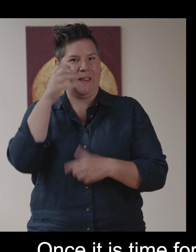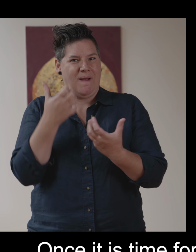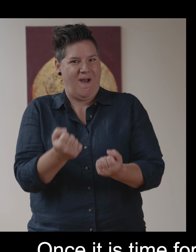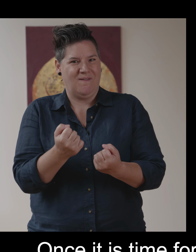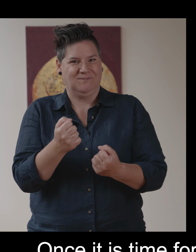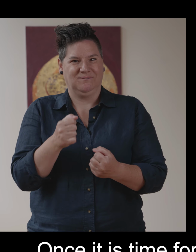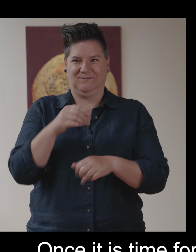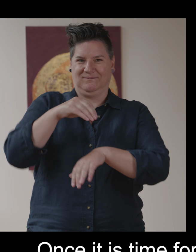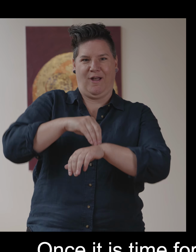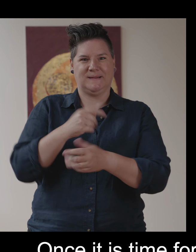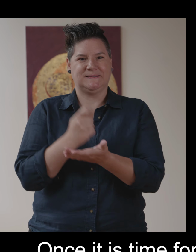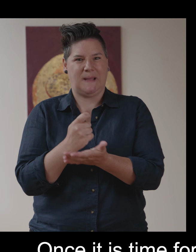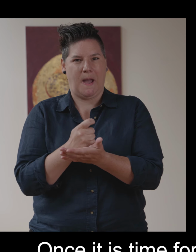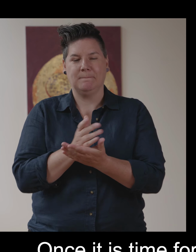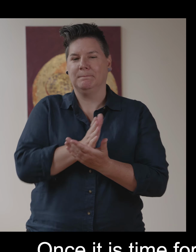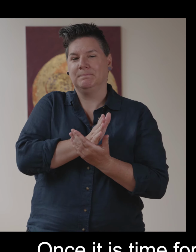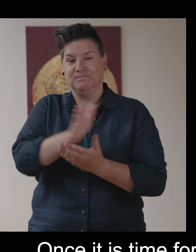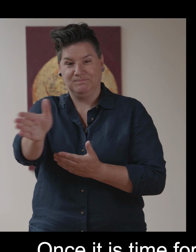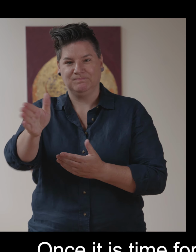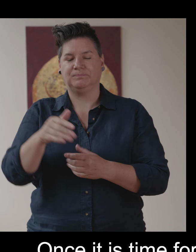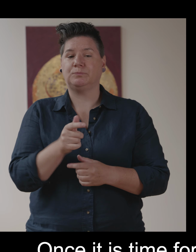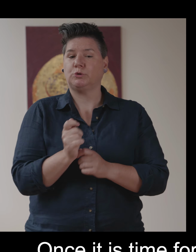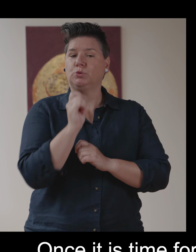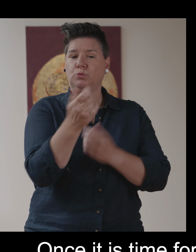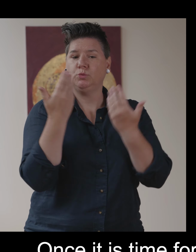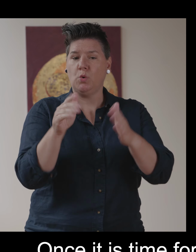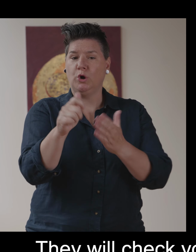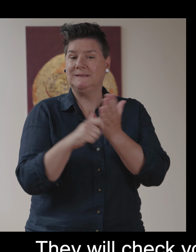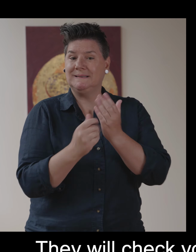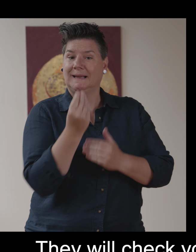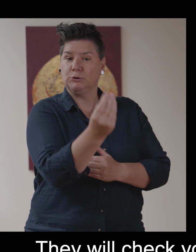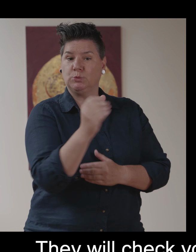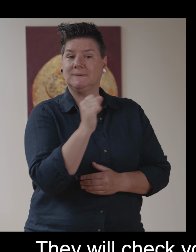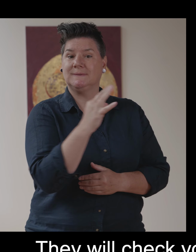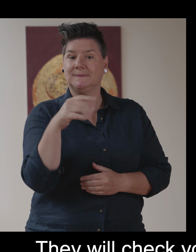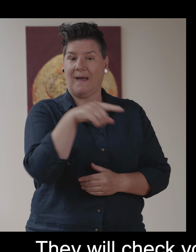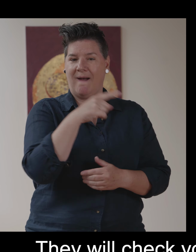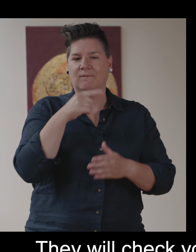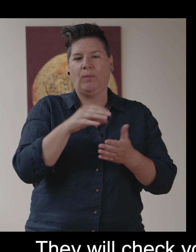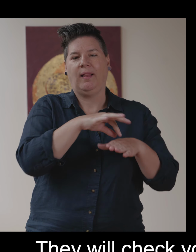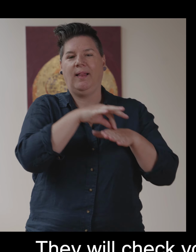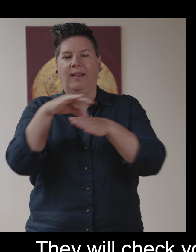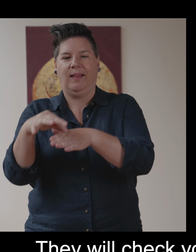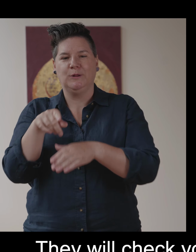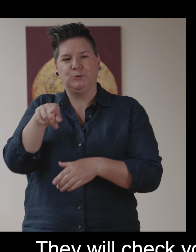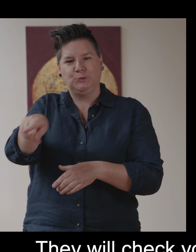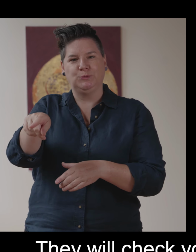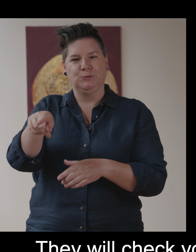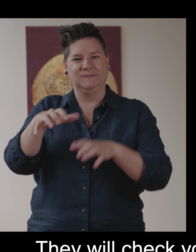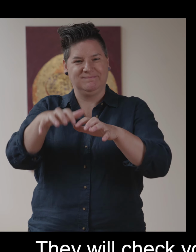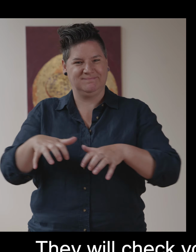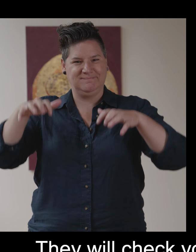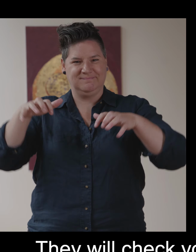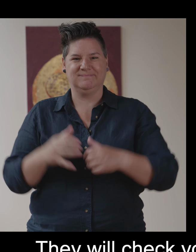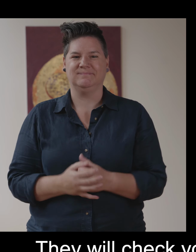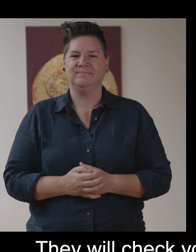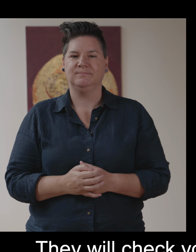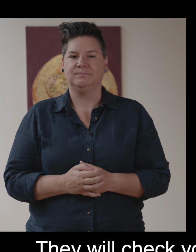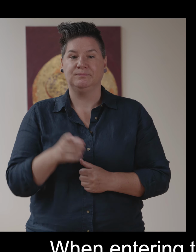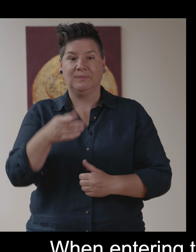to begin you will find a member of staff standing in the hallway leading to the screen. They will check your ticket for your seating allocation and direct you to the film screen.